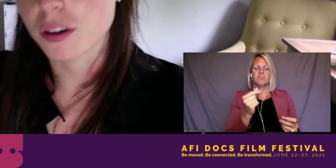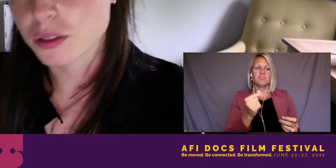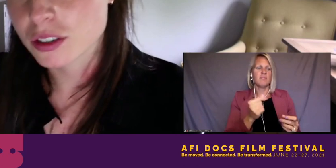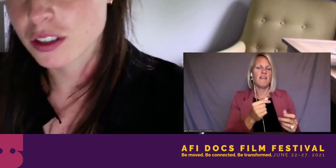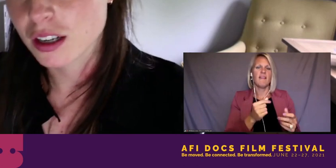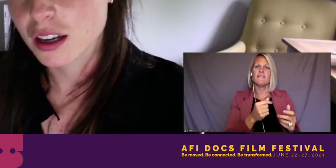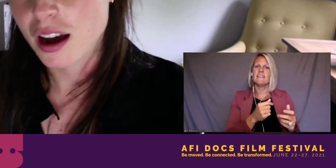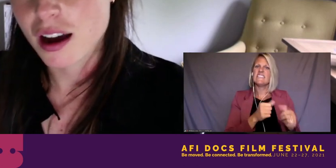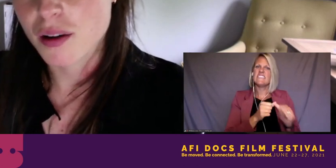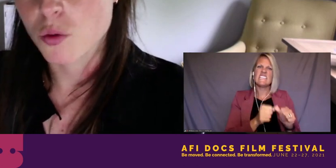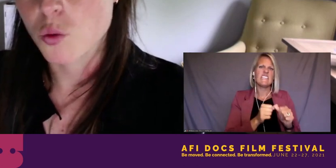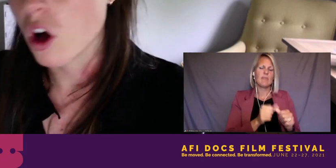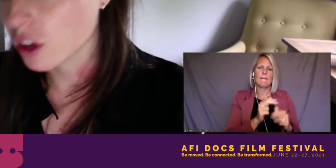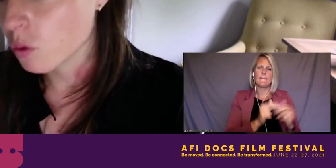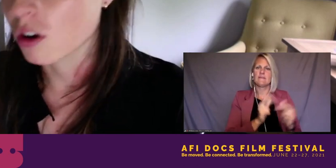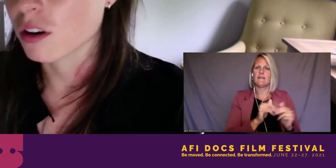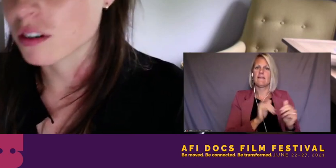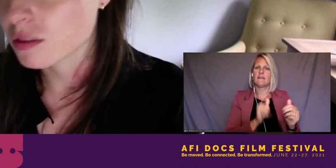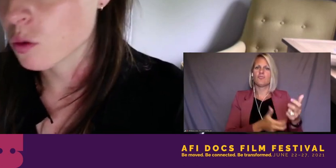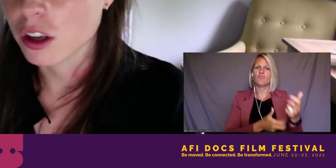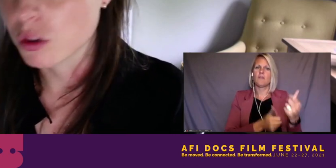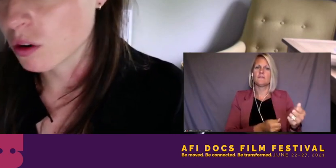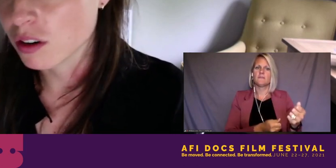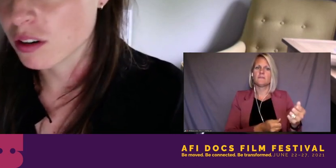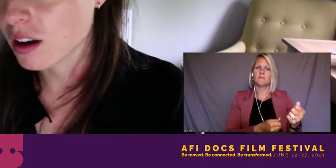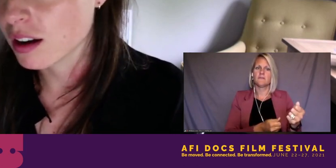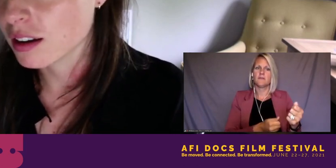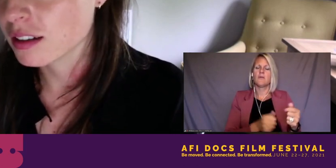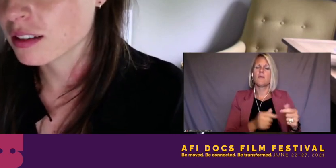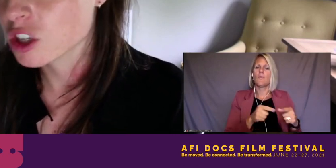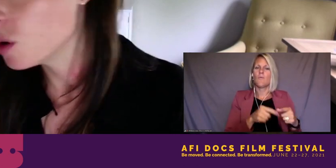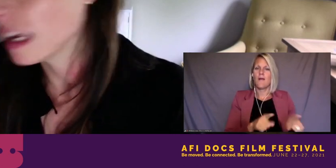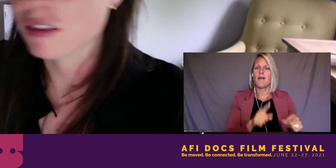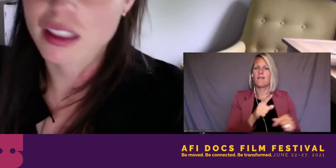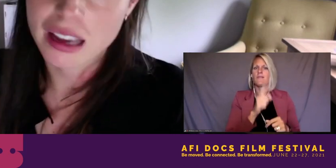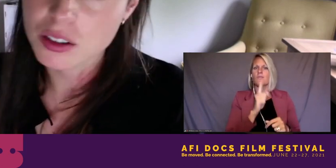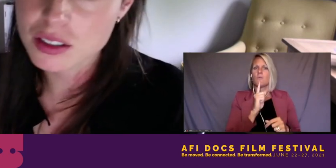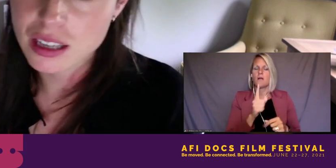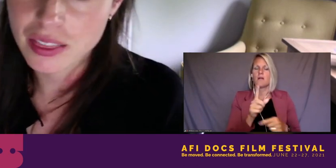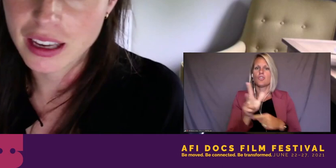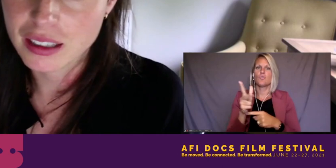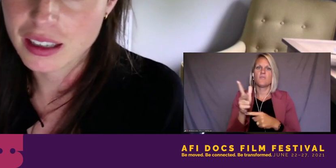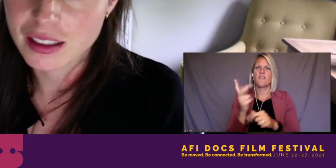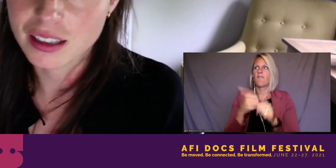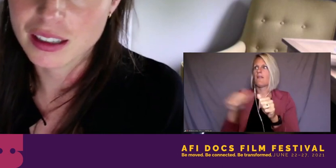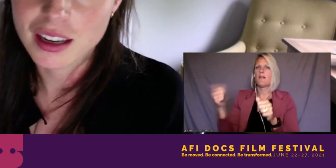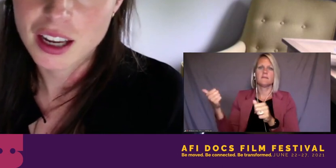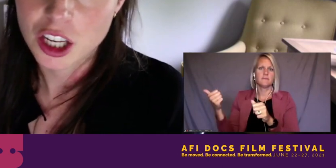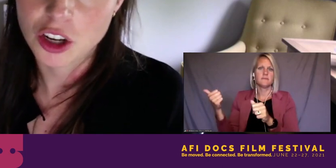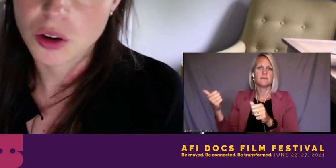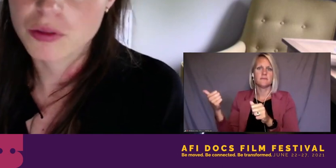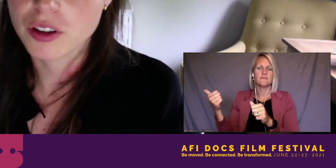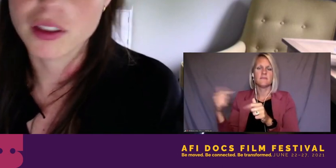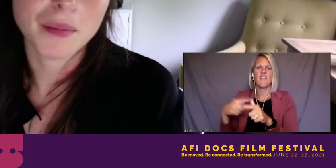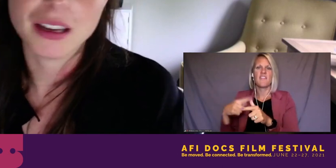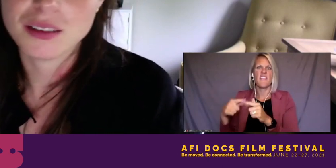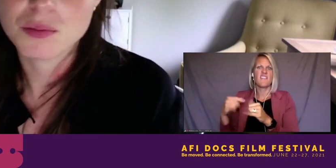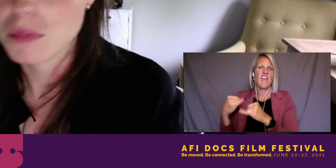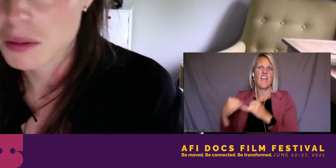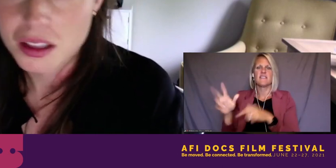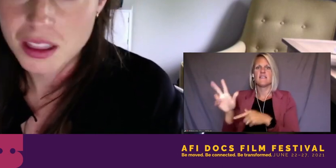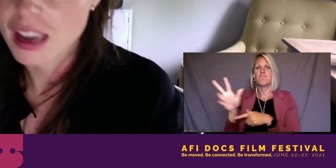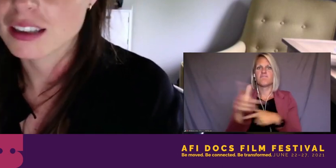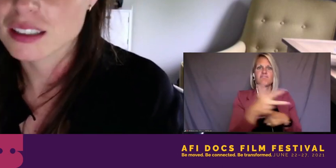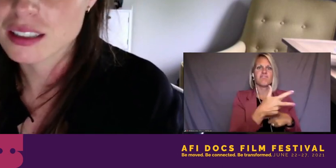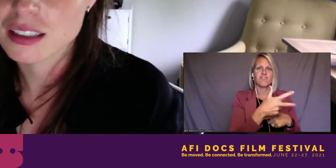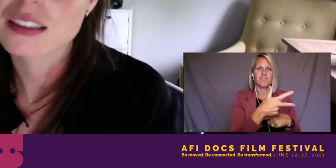the background, um, while you're, while you're, uh, shooting everything else and then, and then, you know, fill them in